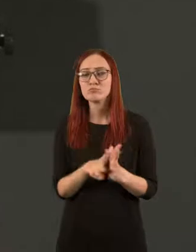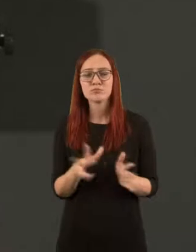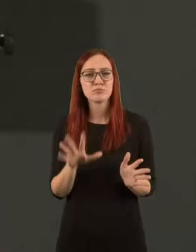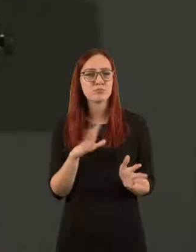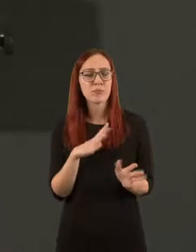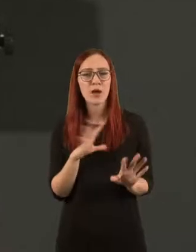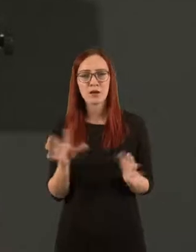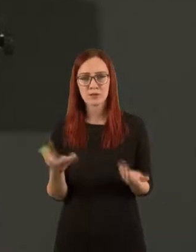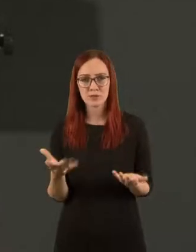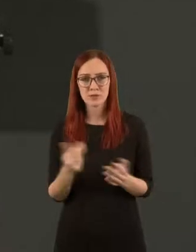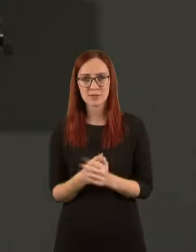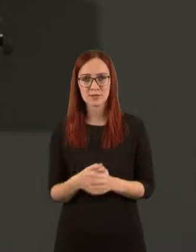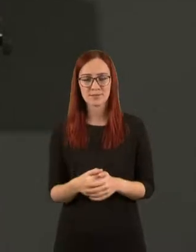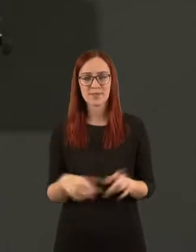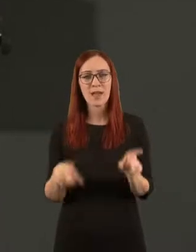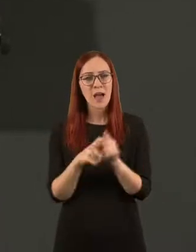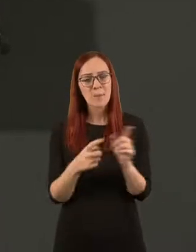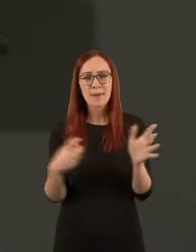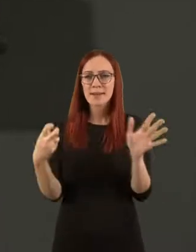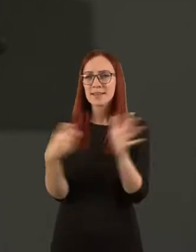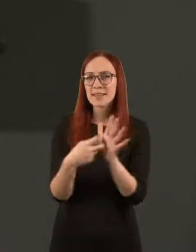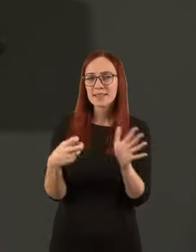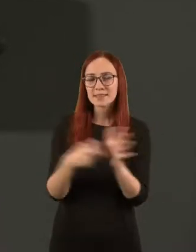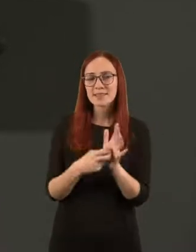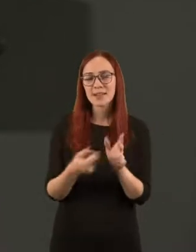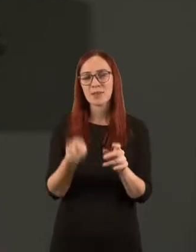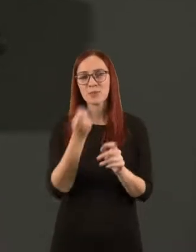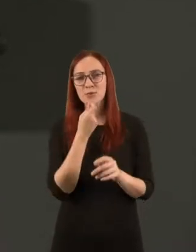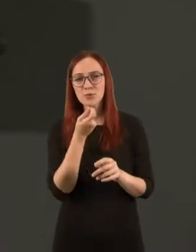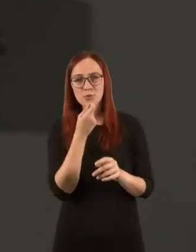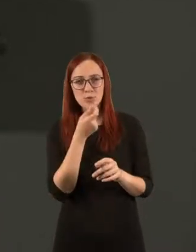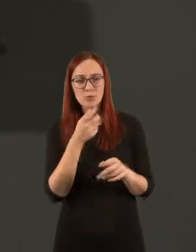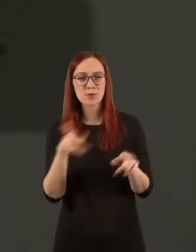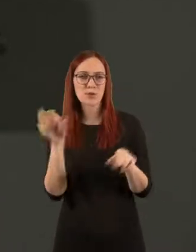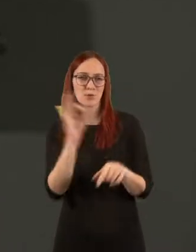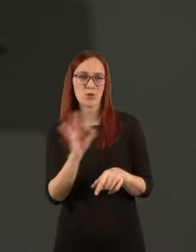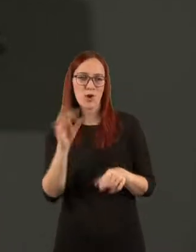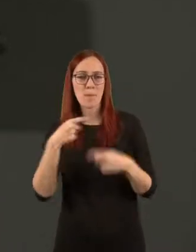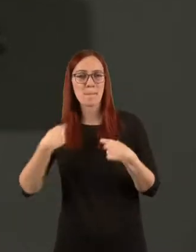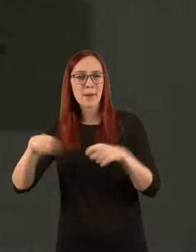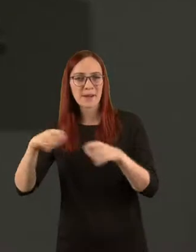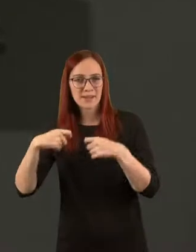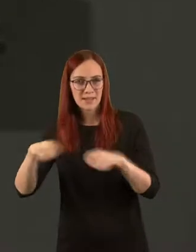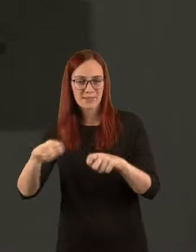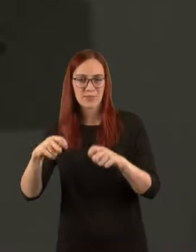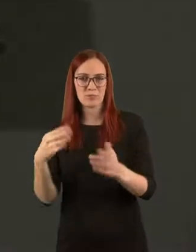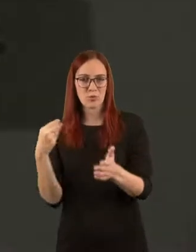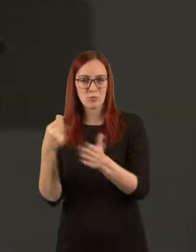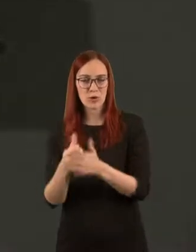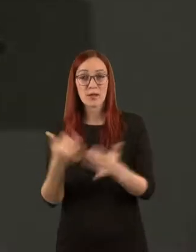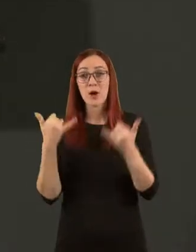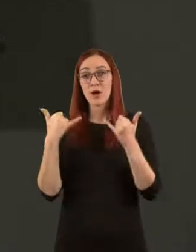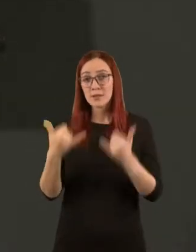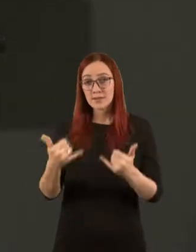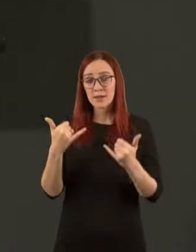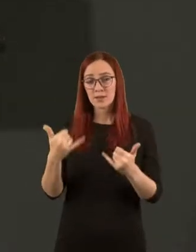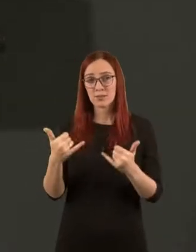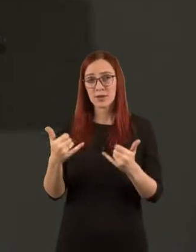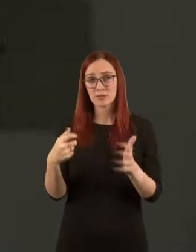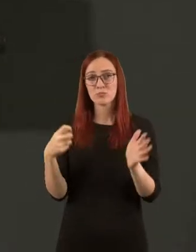law was adopted by the previous government, that law concerned